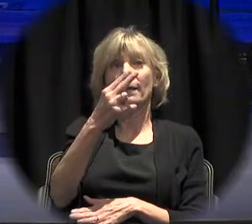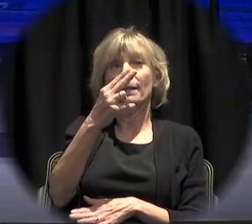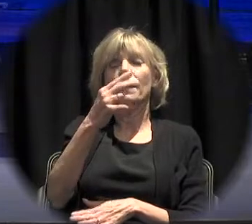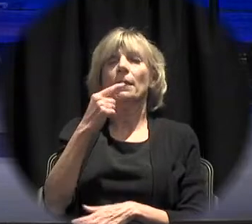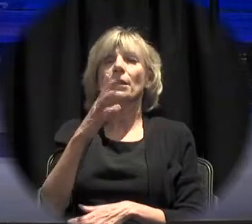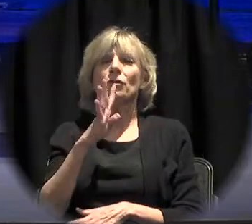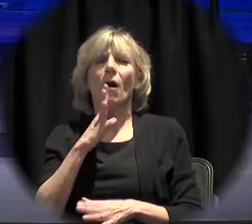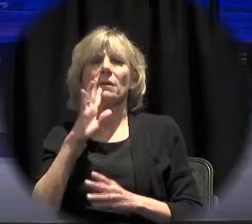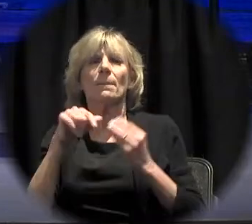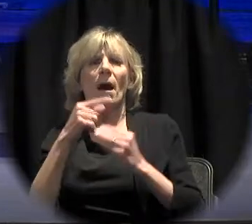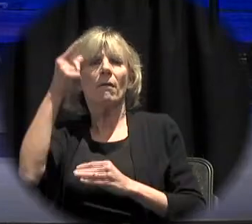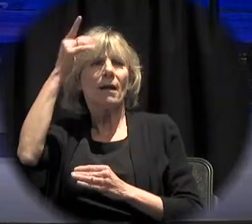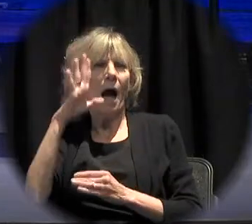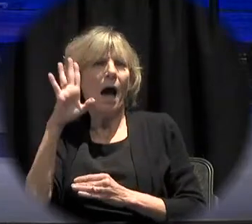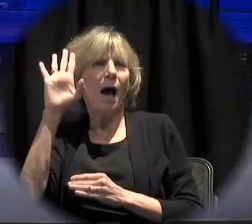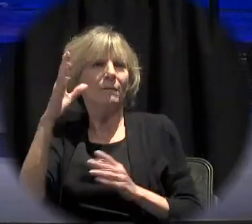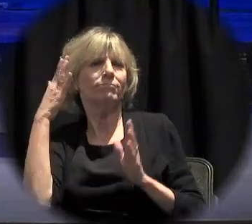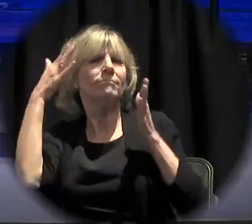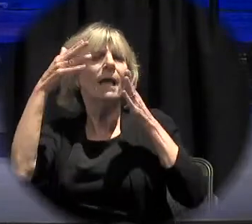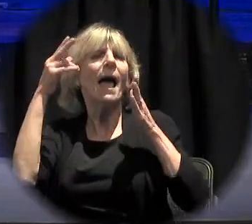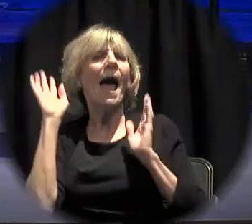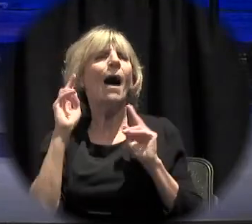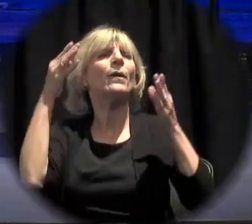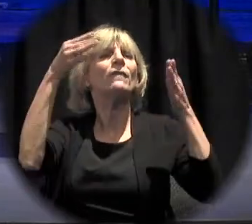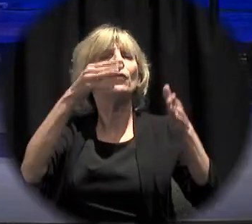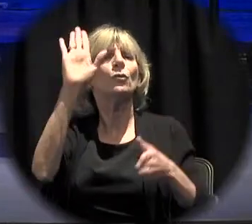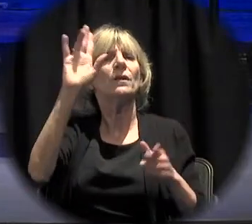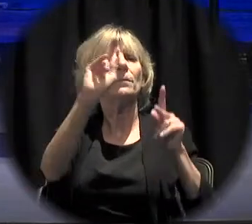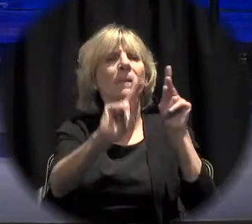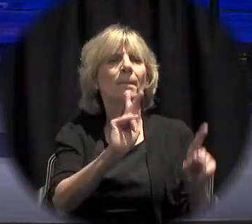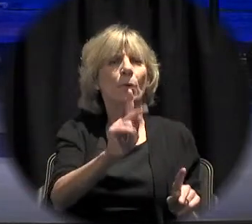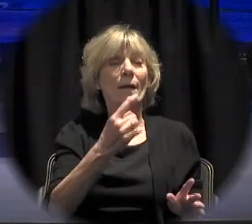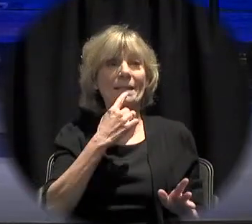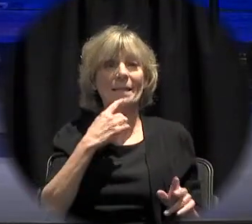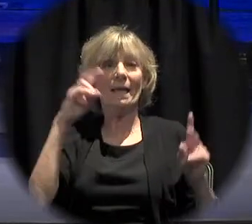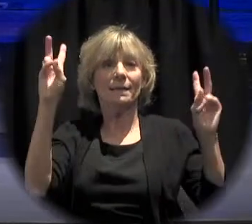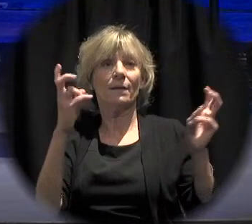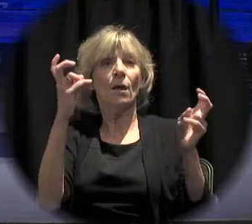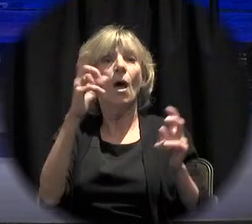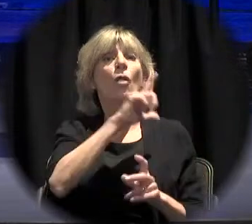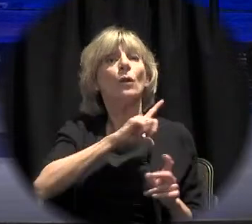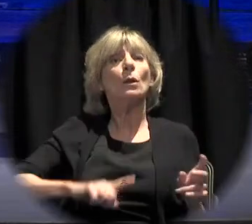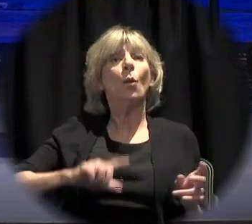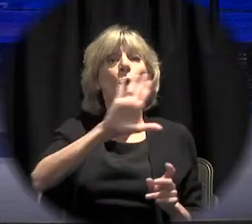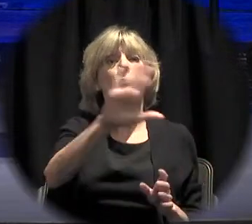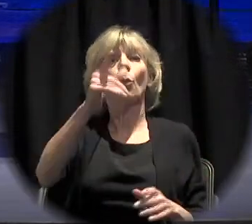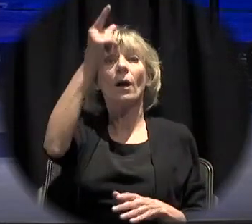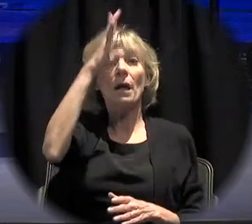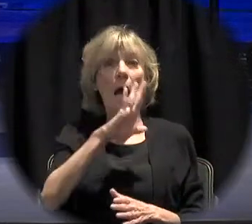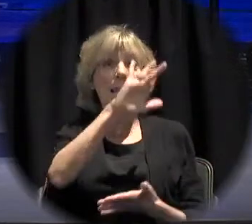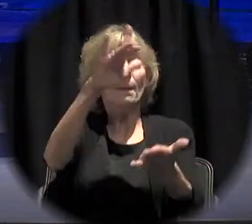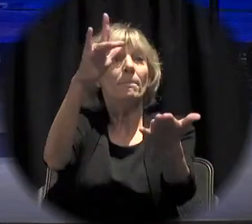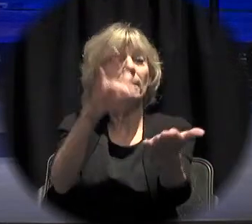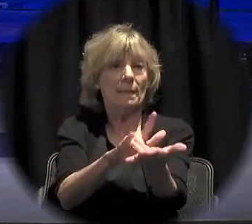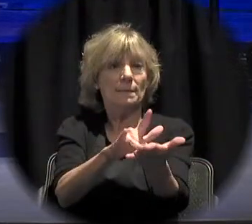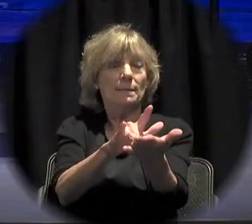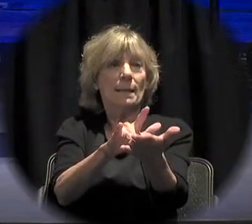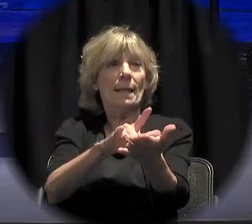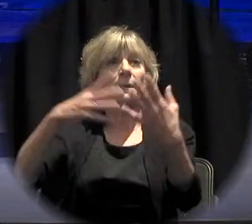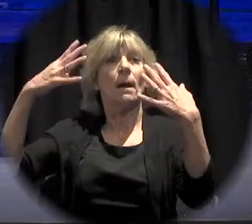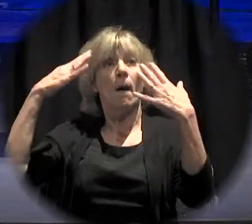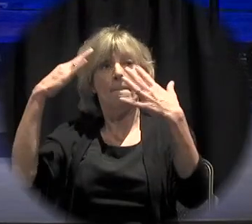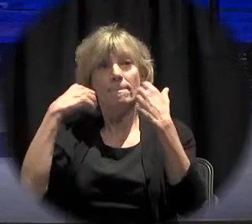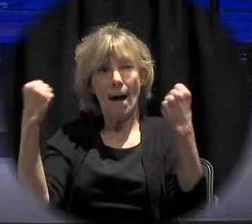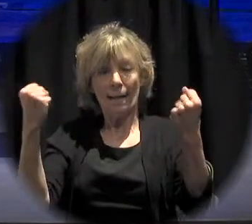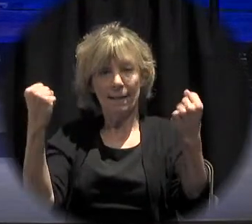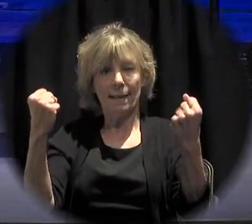it. He says, "The Lord your God is in your midst, a mighty one who will